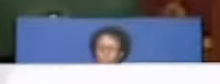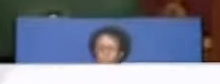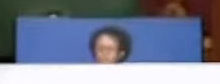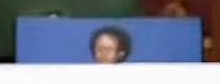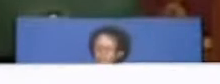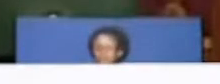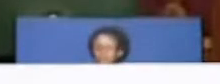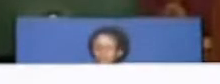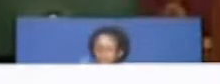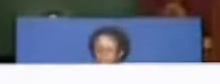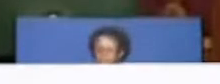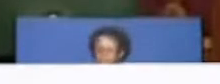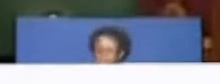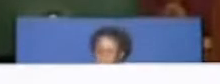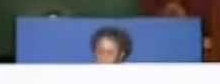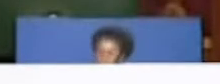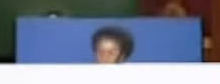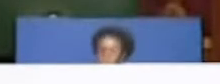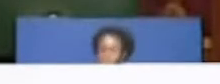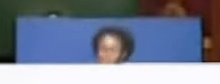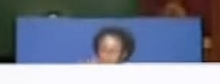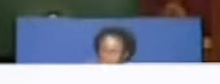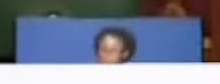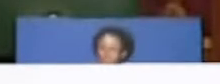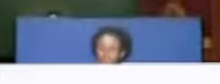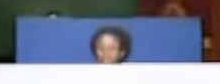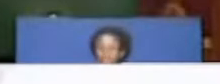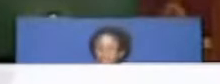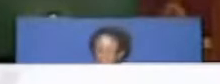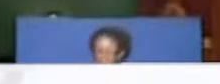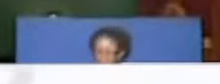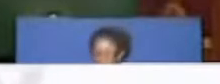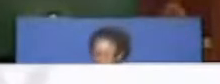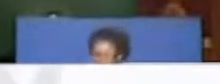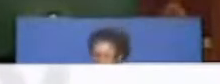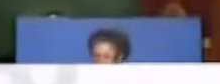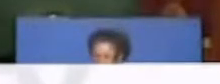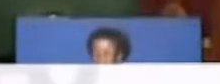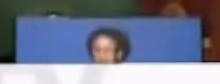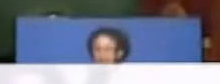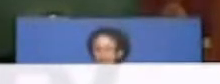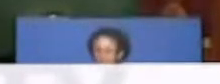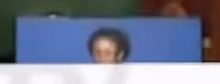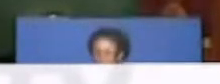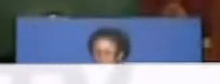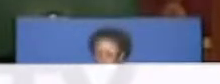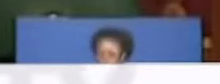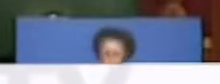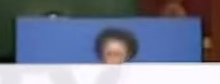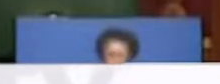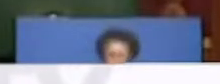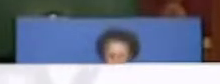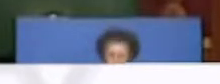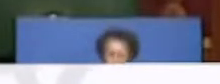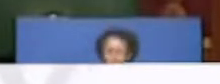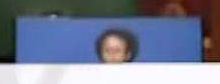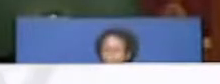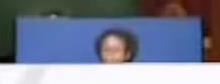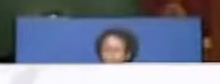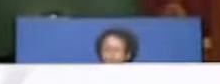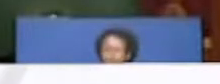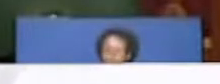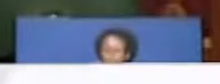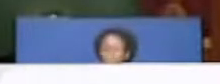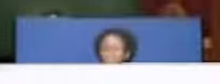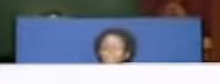history. It is also the first time Kenya has hit a double-digit growth number. The last time Kenya's